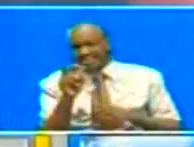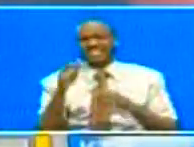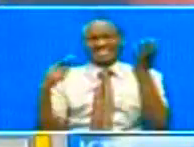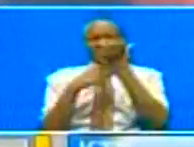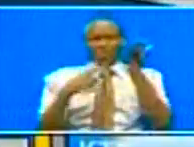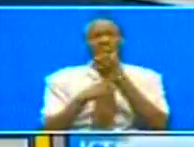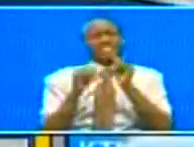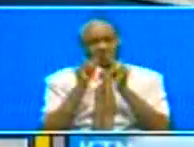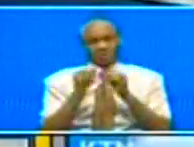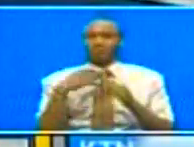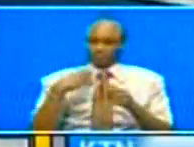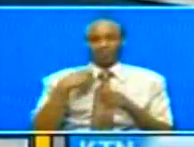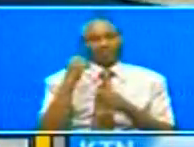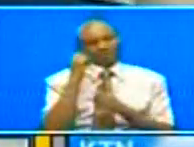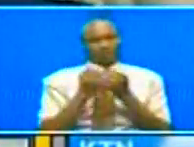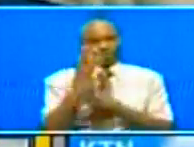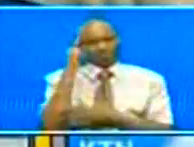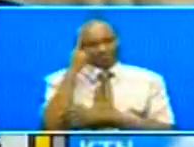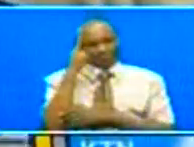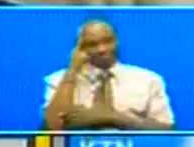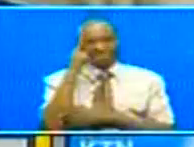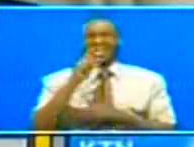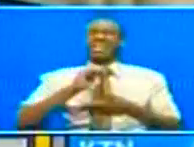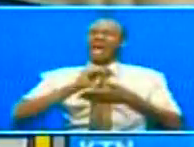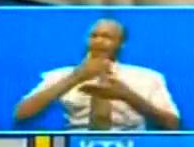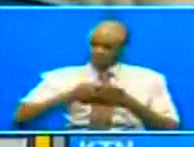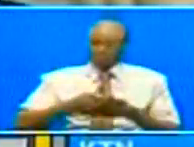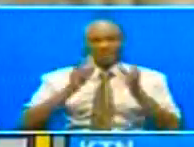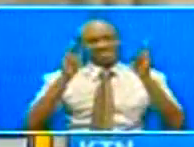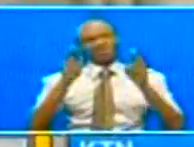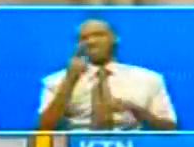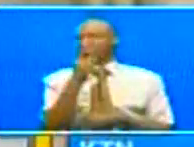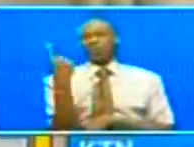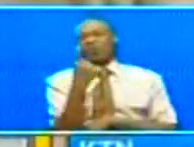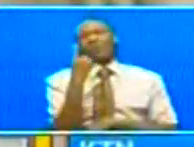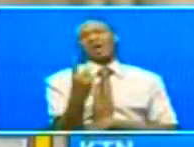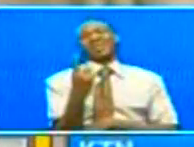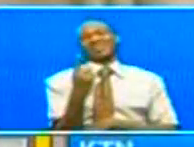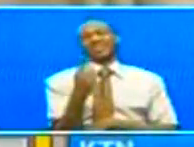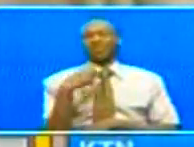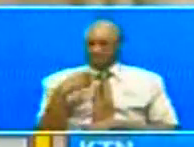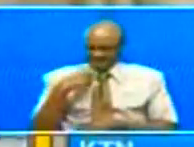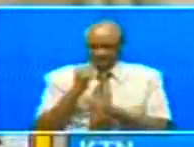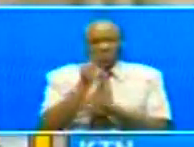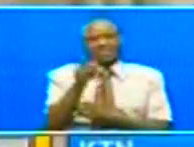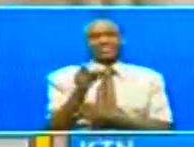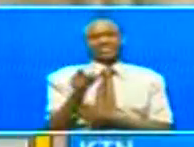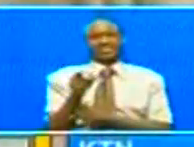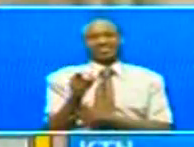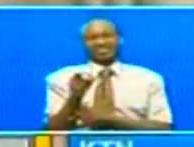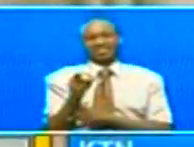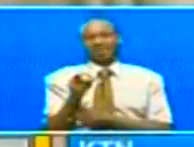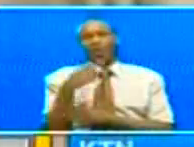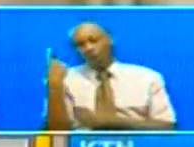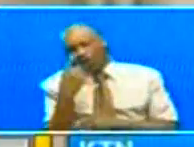future innovation. The laptop issue is not a one-off, and it's not something we are doing merely